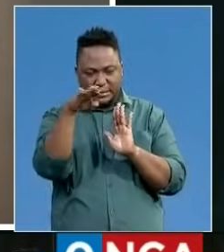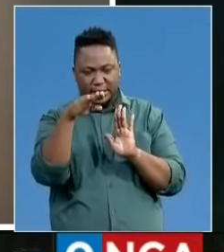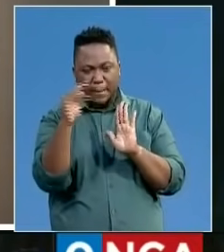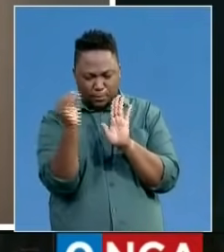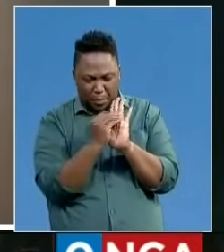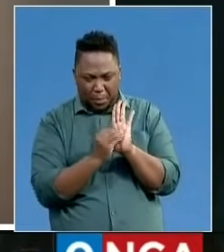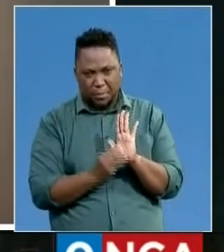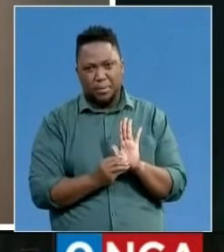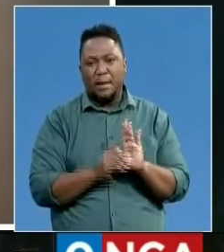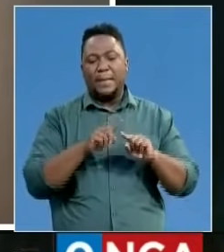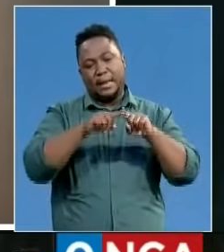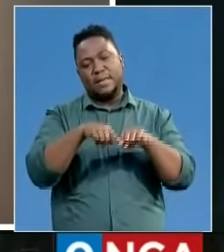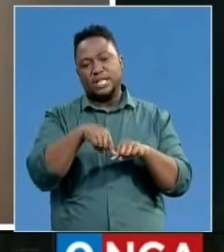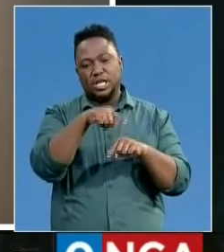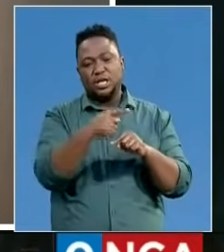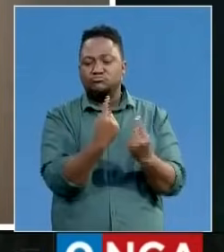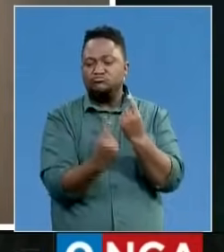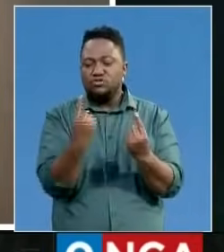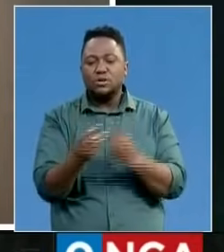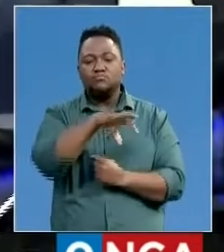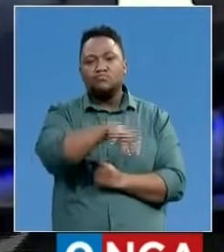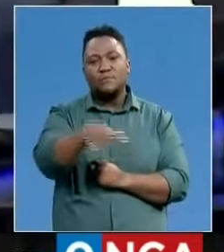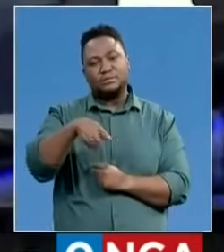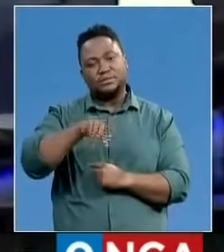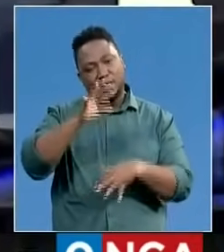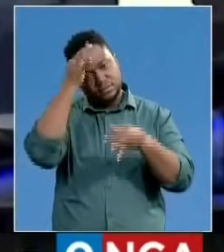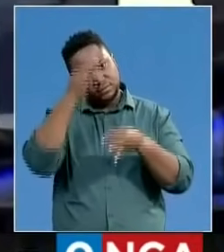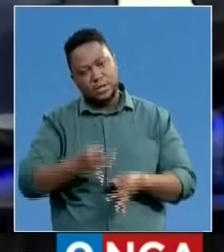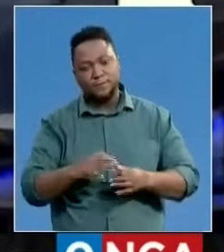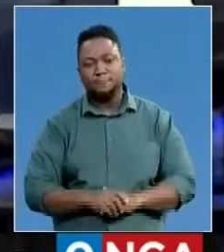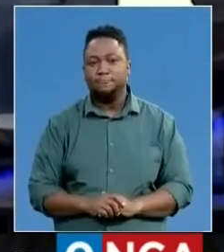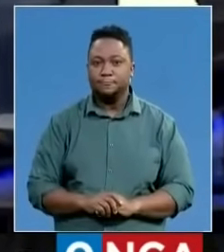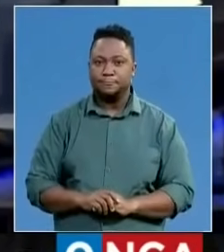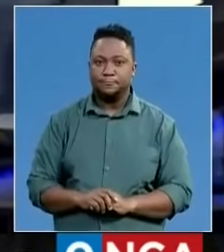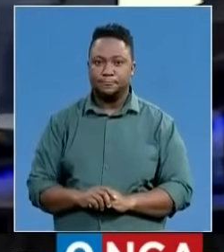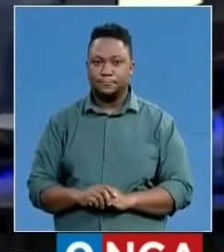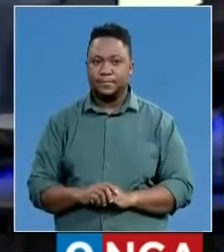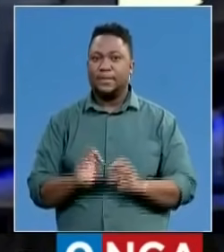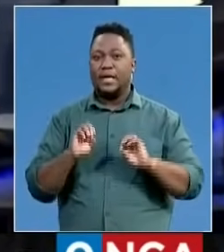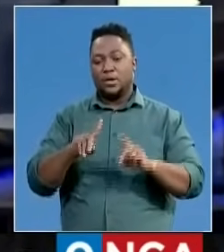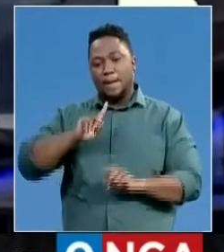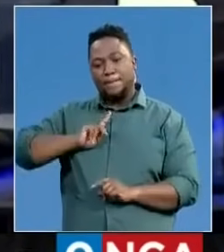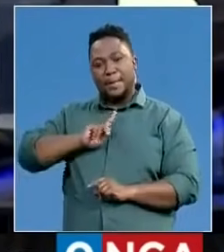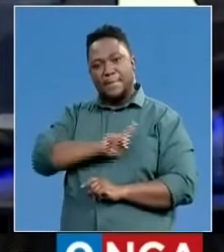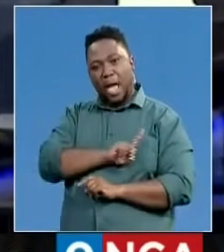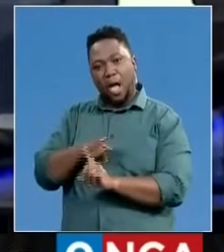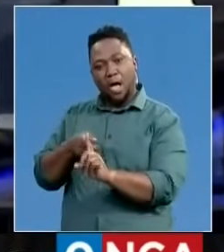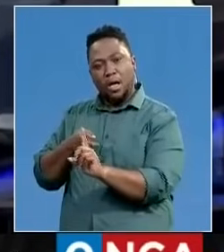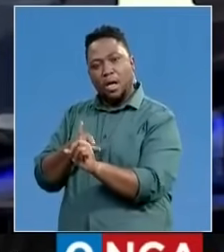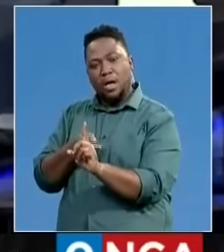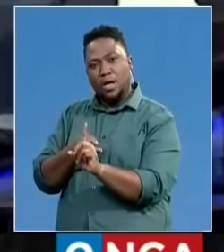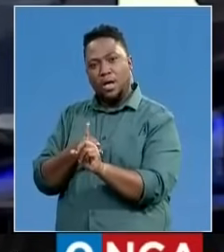But it's really up to each province for them to individually decide that. Very quickly, Dr. Cloete, the Premier Ellen Windy has issued a note where he